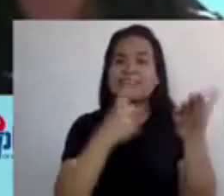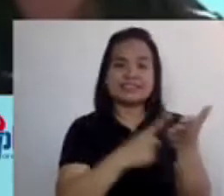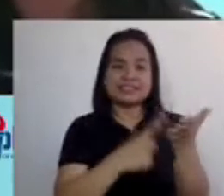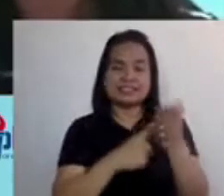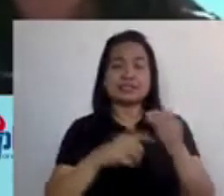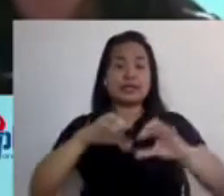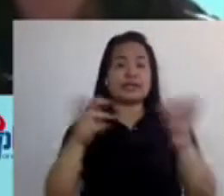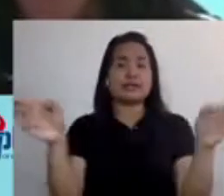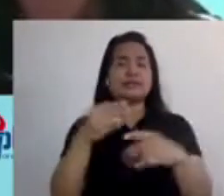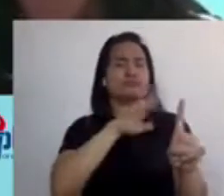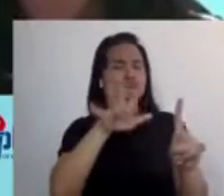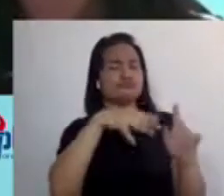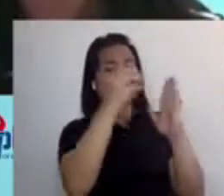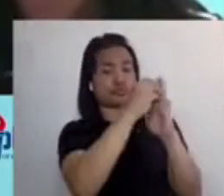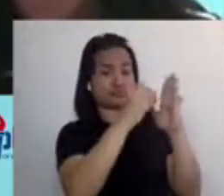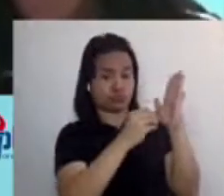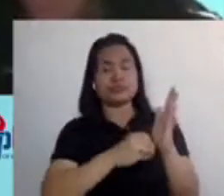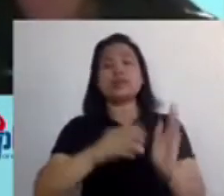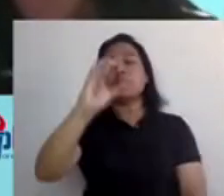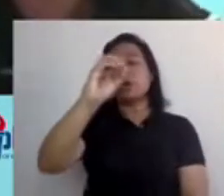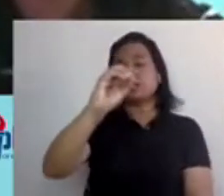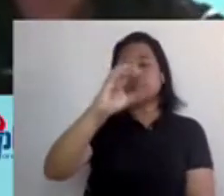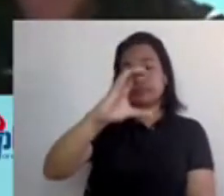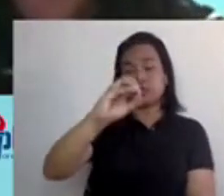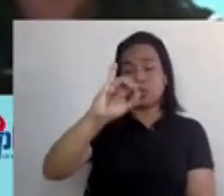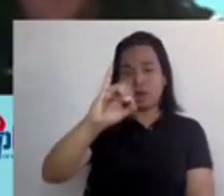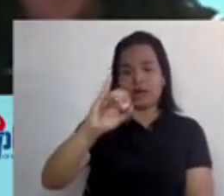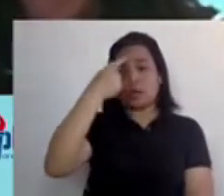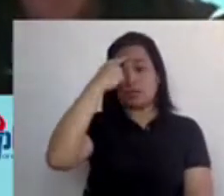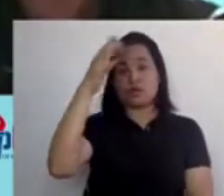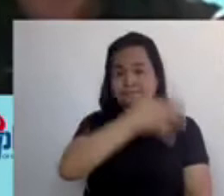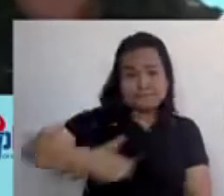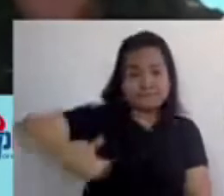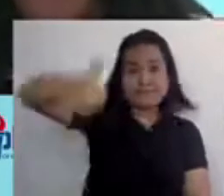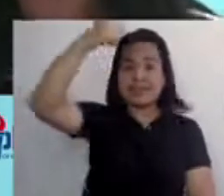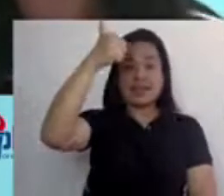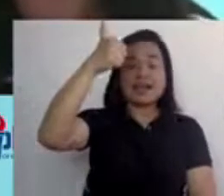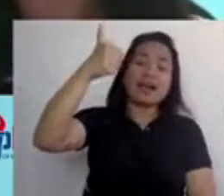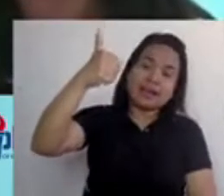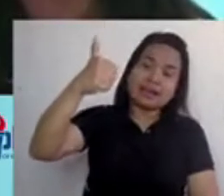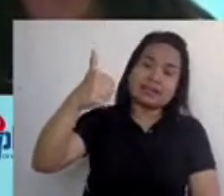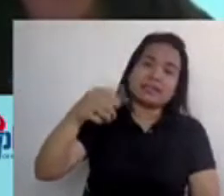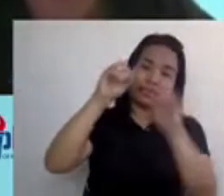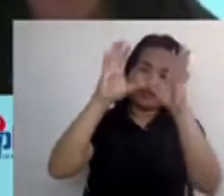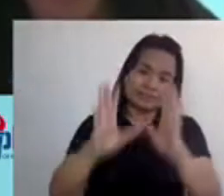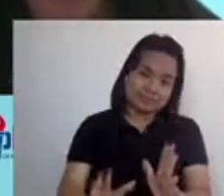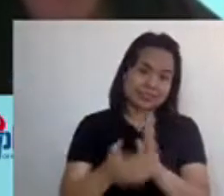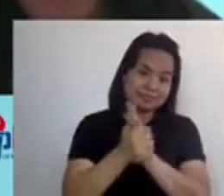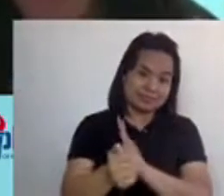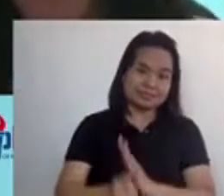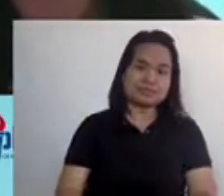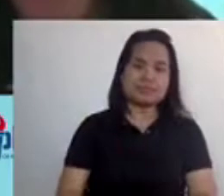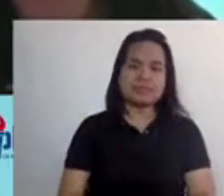the COIs for our highly proficient teacher broadcasters. So as you can see on your screen, you have there